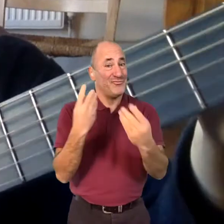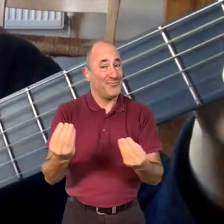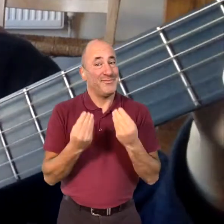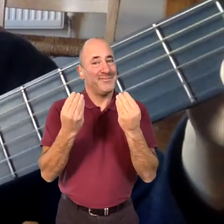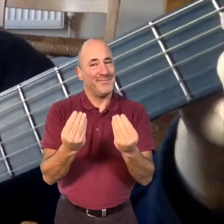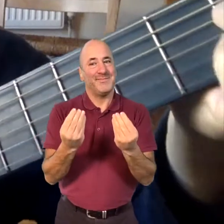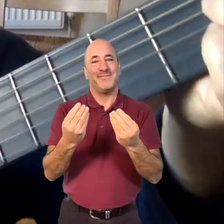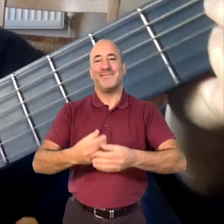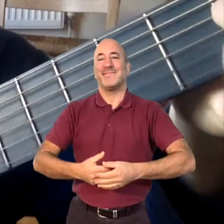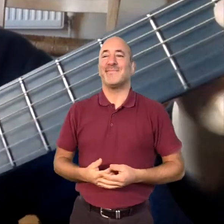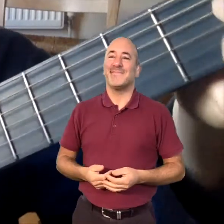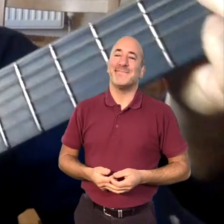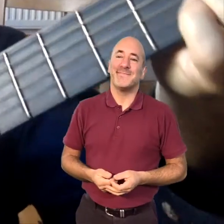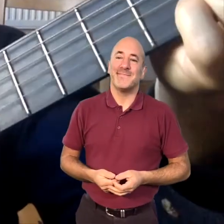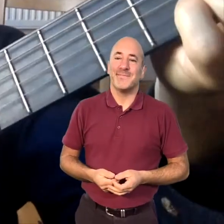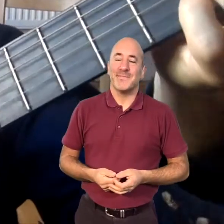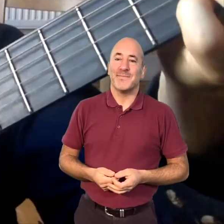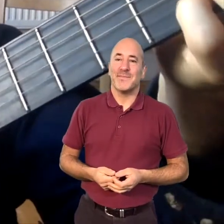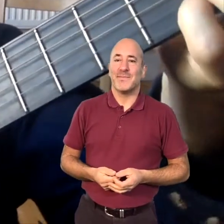found lying around.